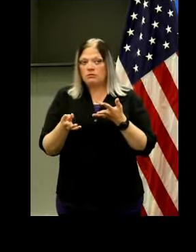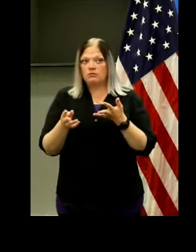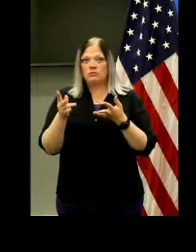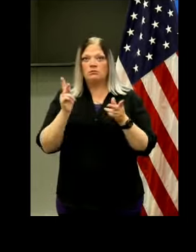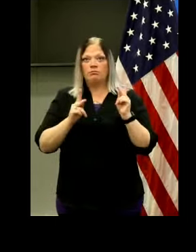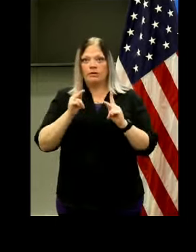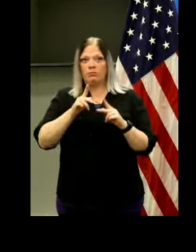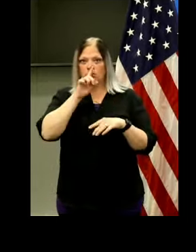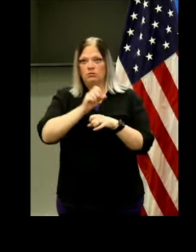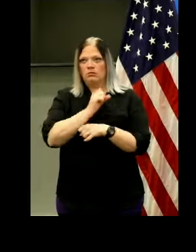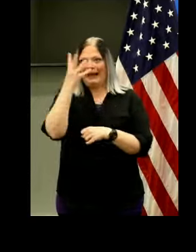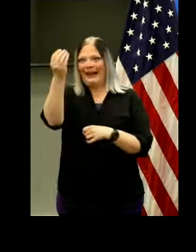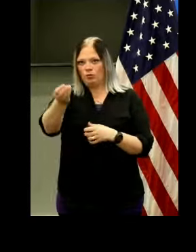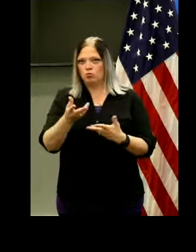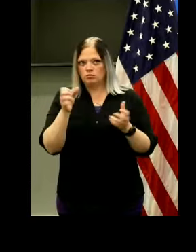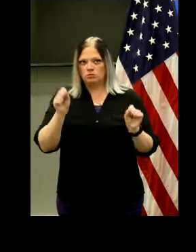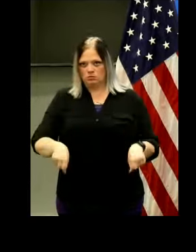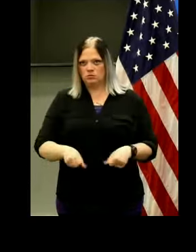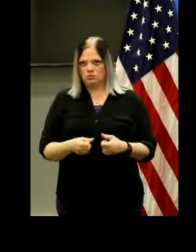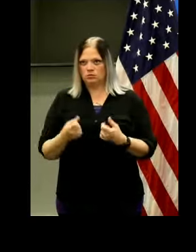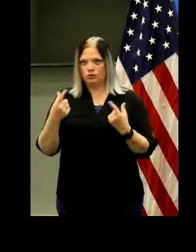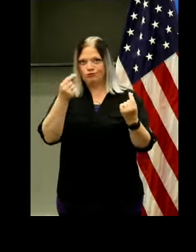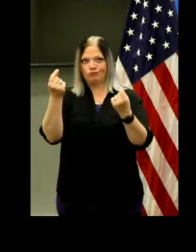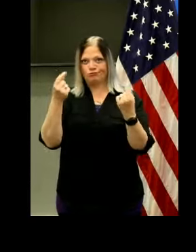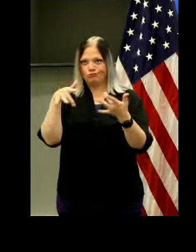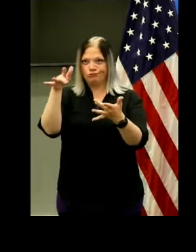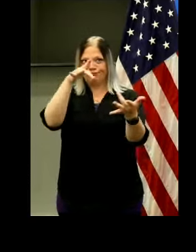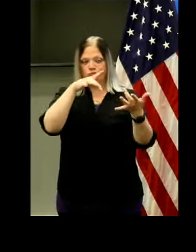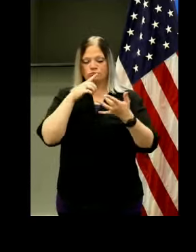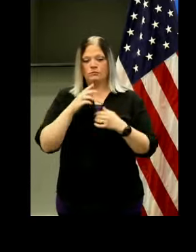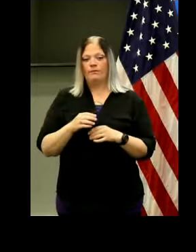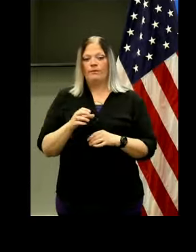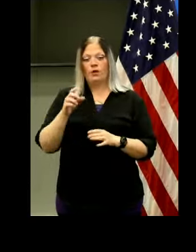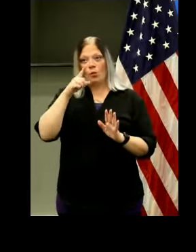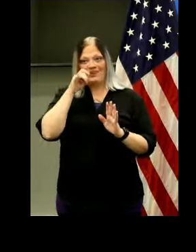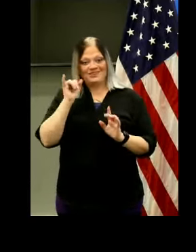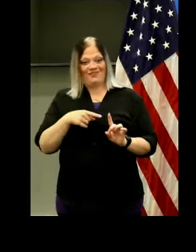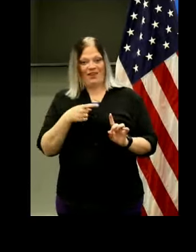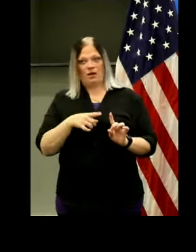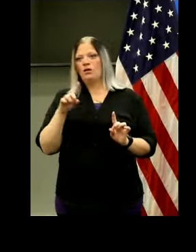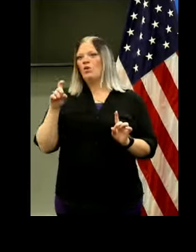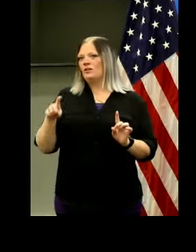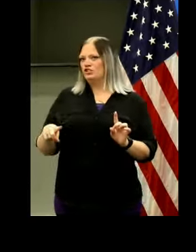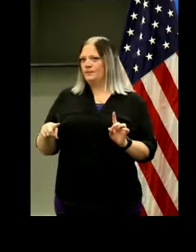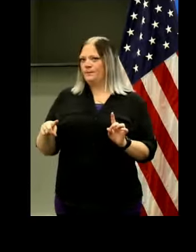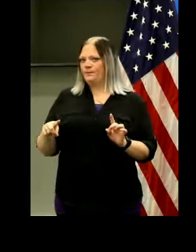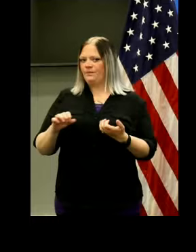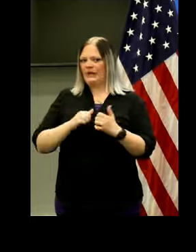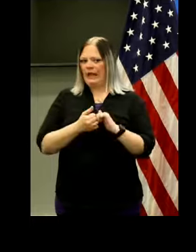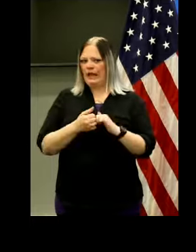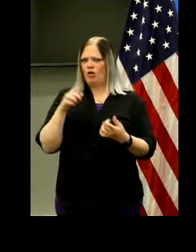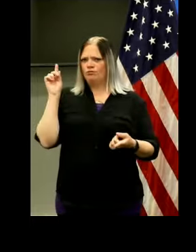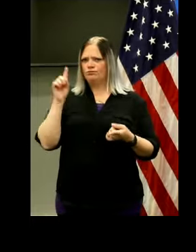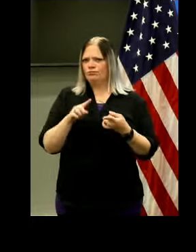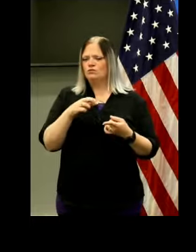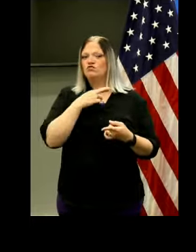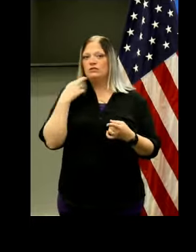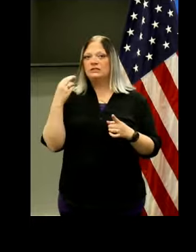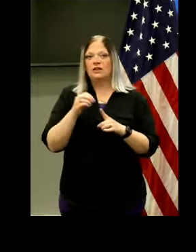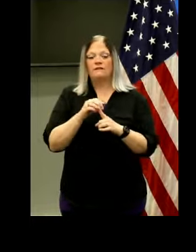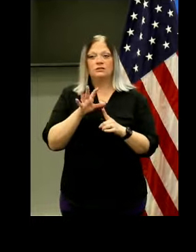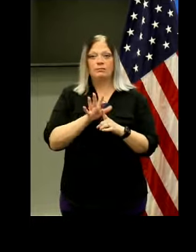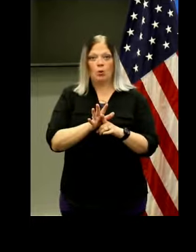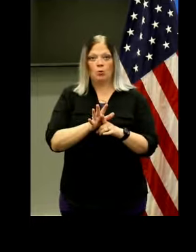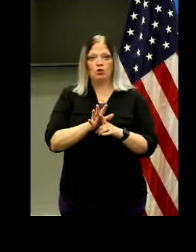are out. So given that people are out, the question is, how can we reduce our risk of